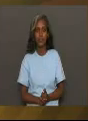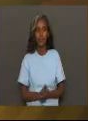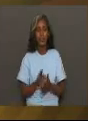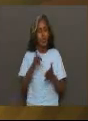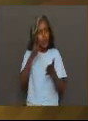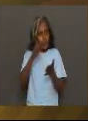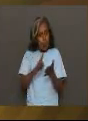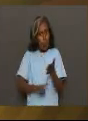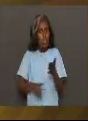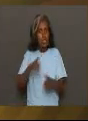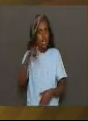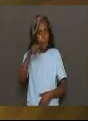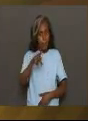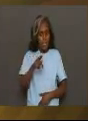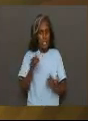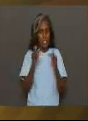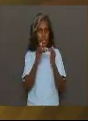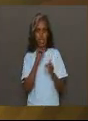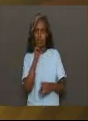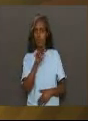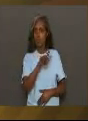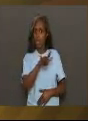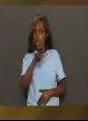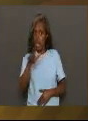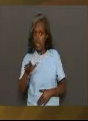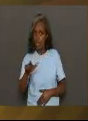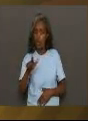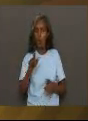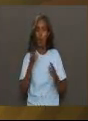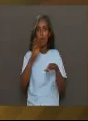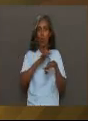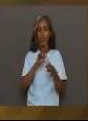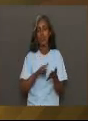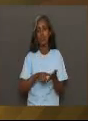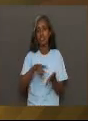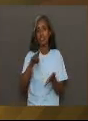What if P does not lie on the origin?